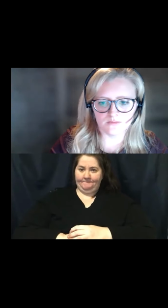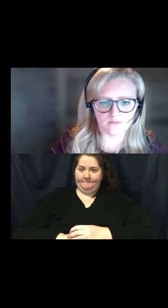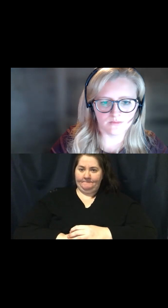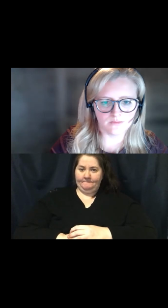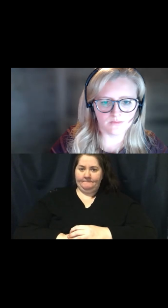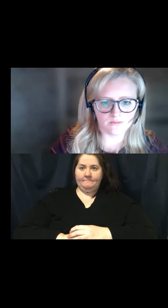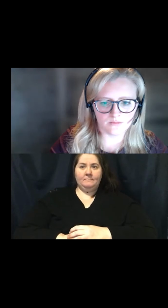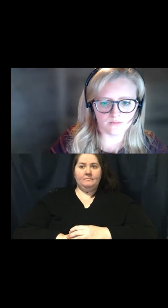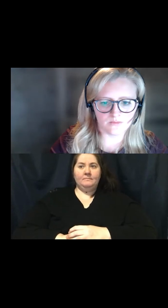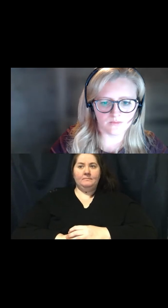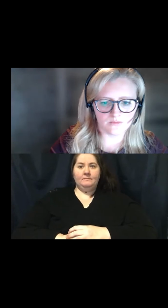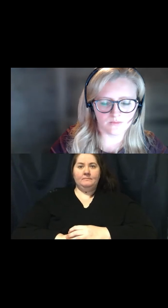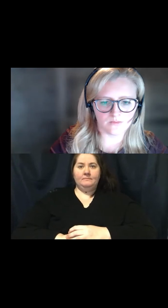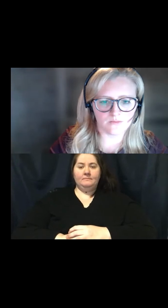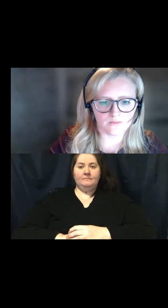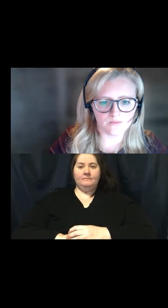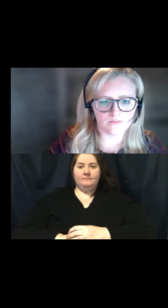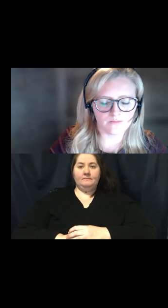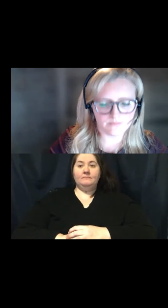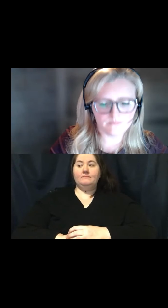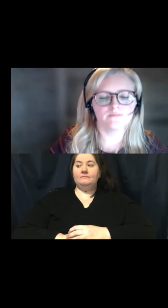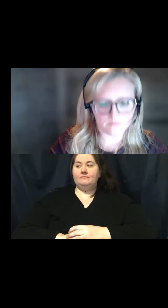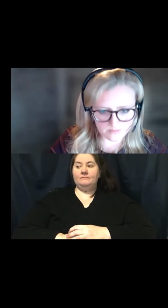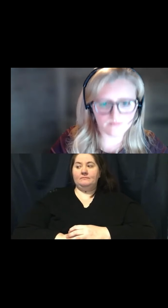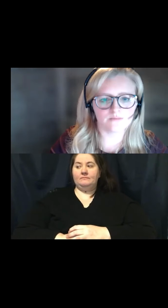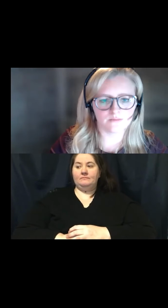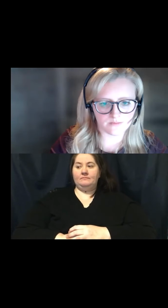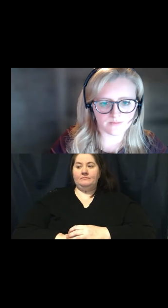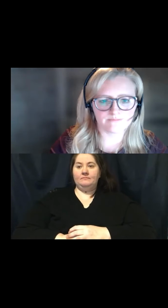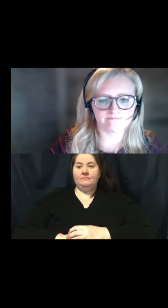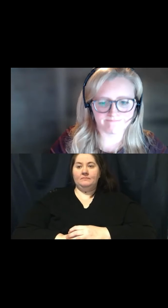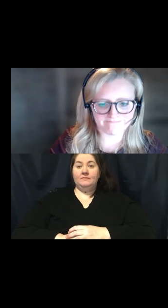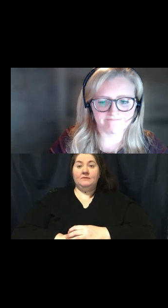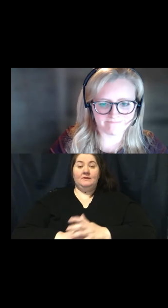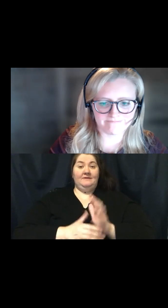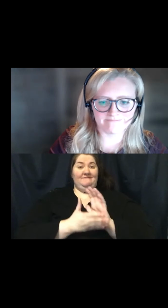Just a warning, there is no sound on this video. It'll last about a minute.